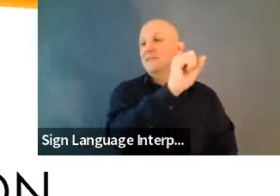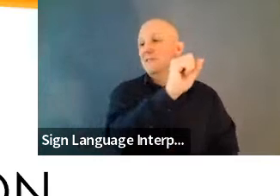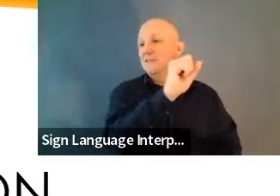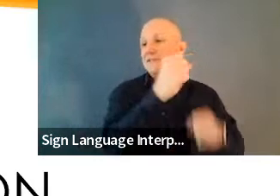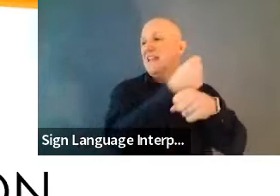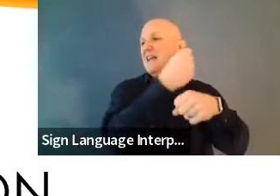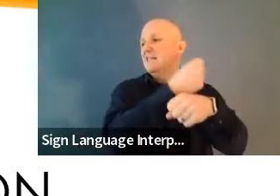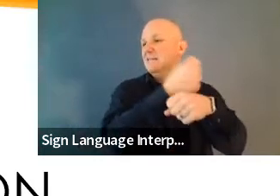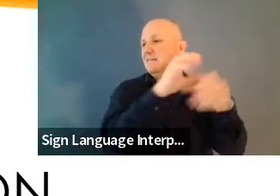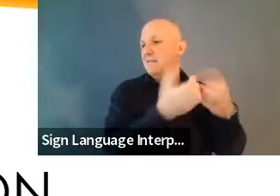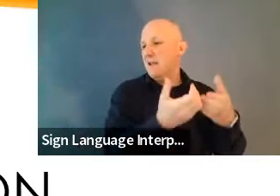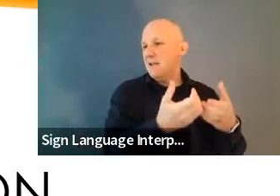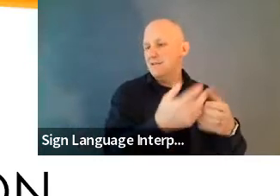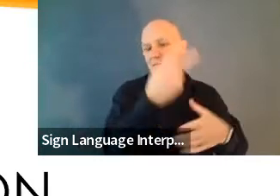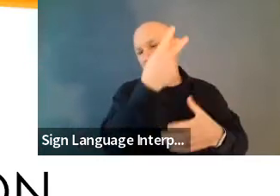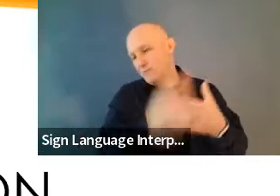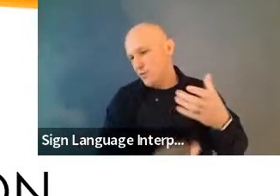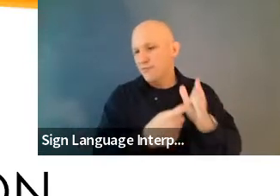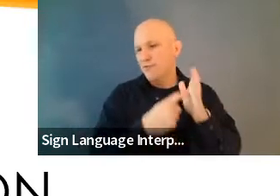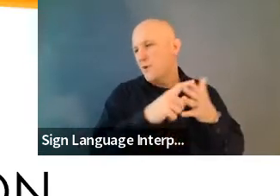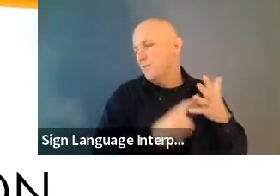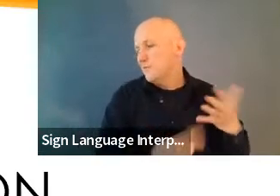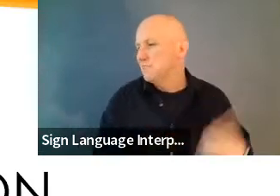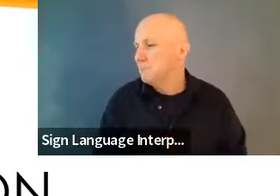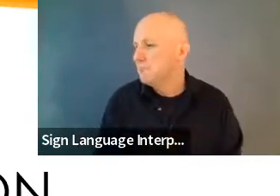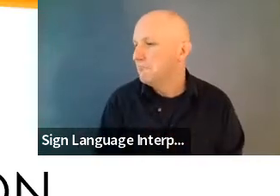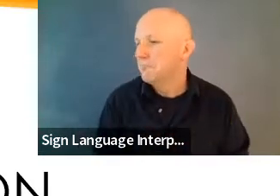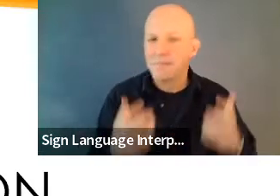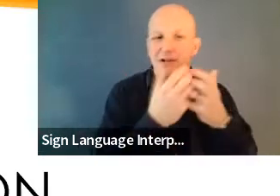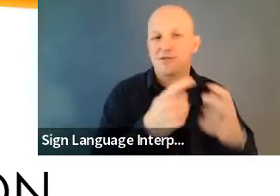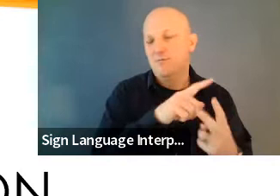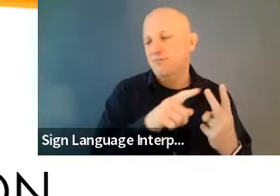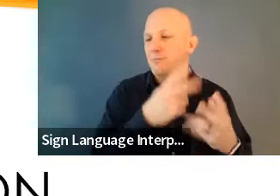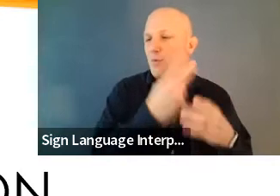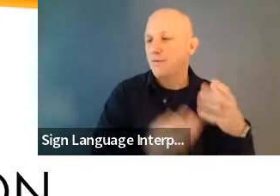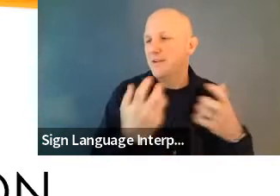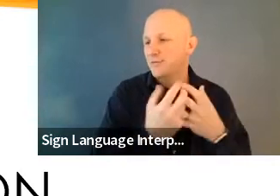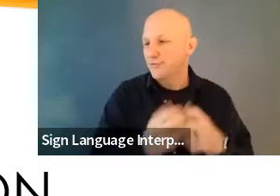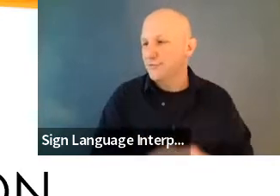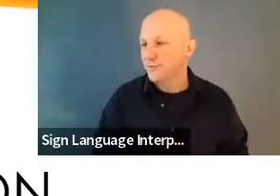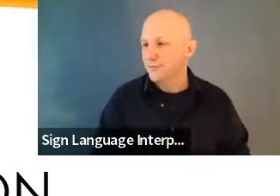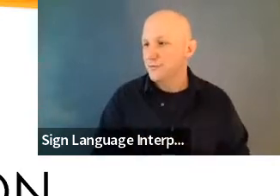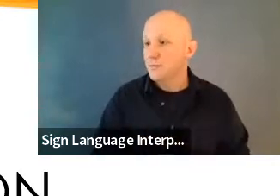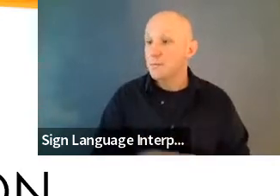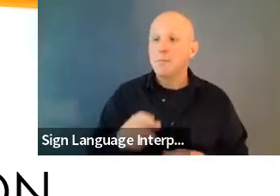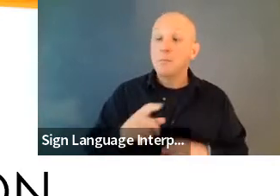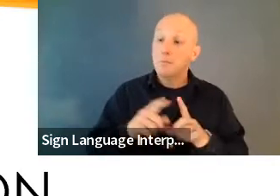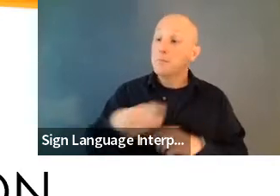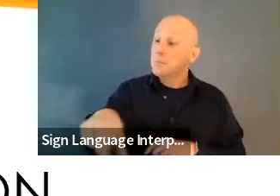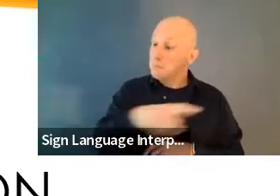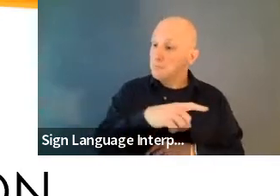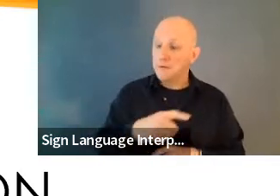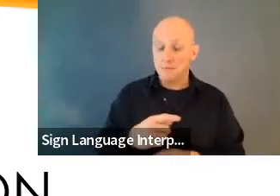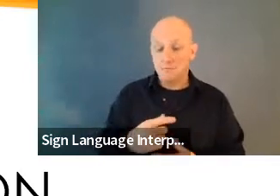at the same time. Maybe a few other requirements, but in general, they are totally welcome to get both